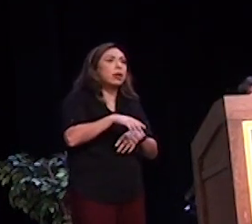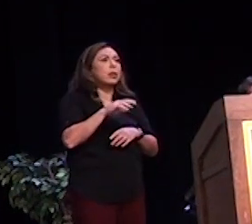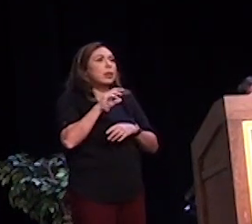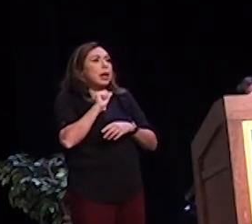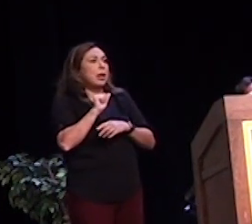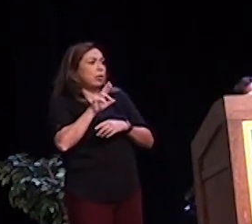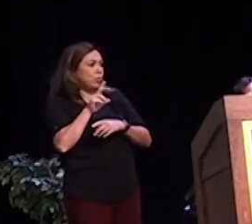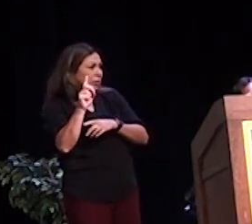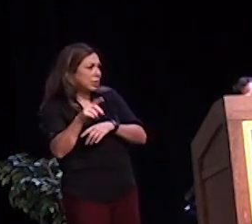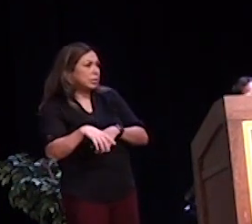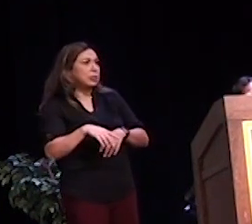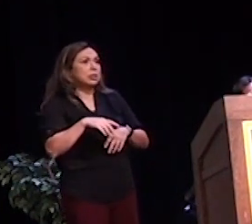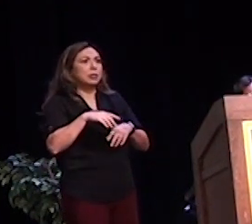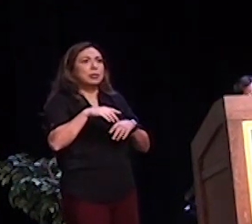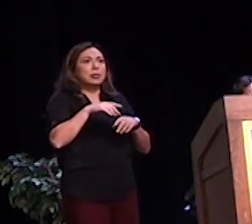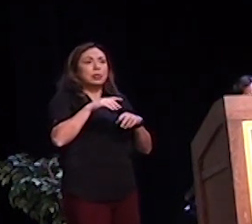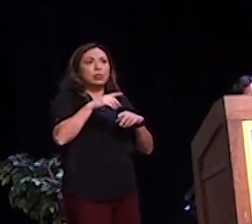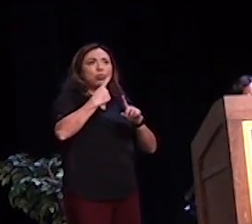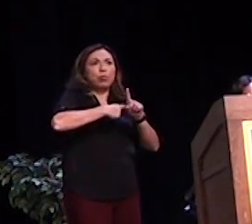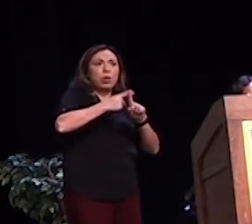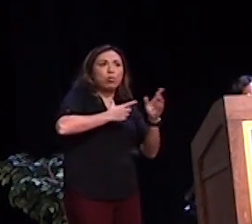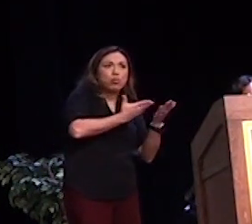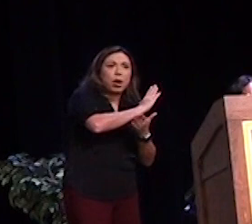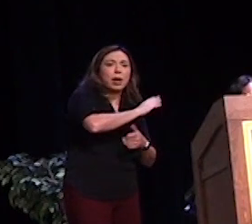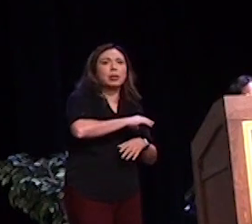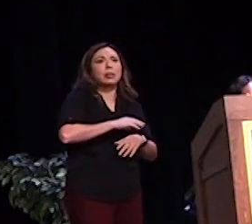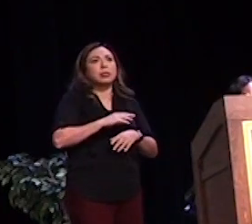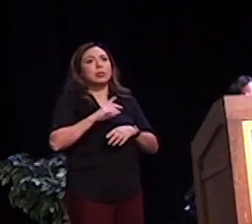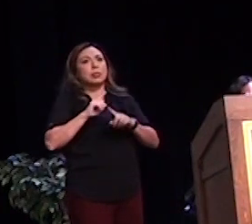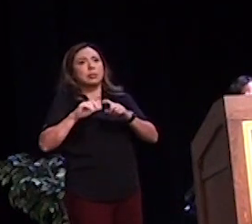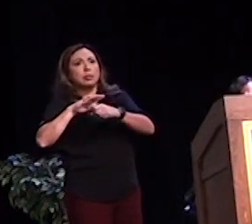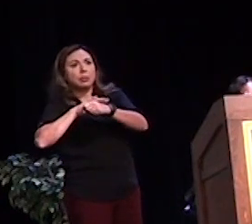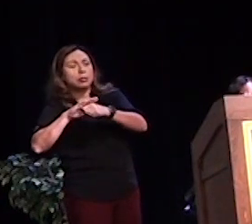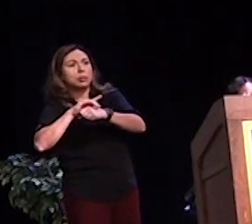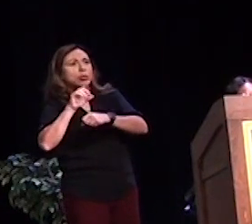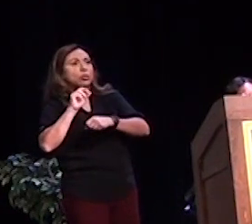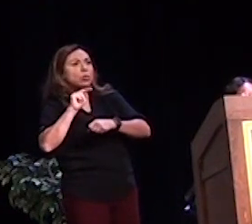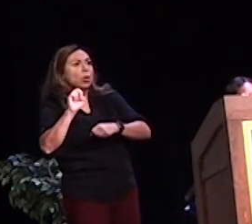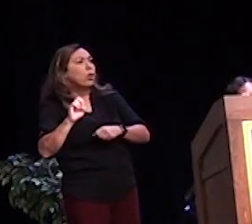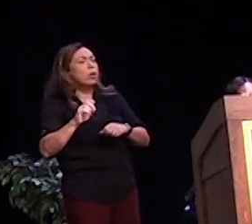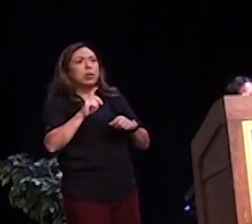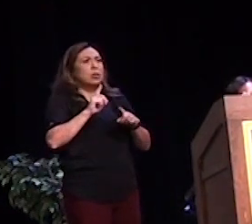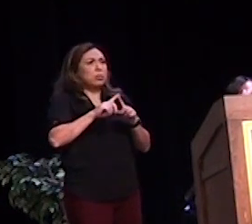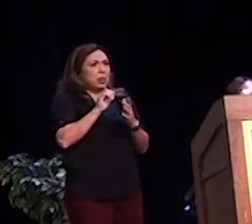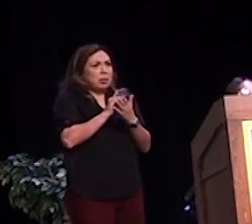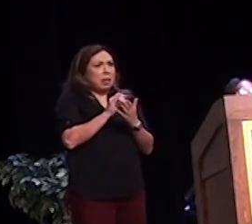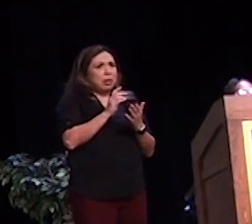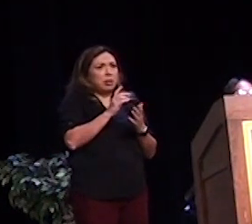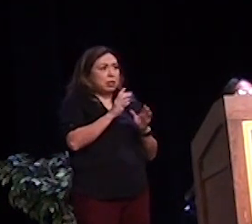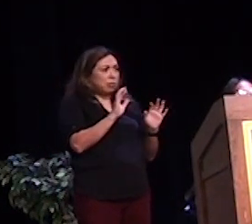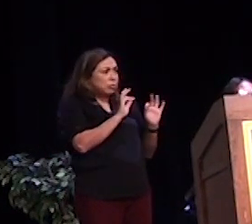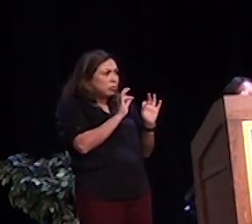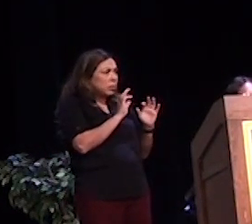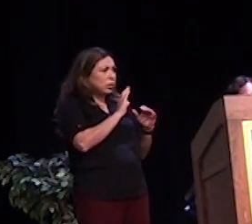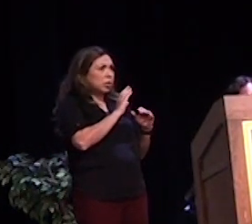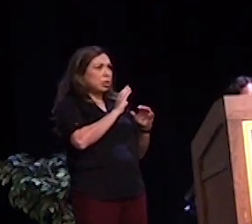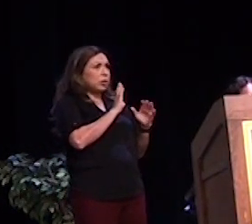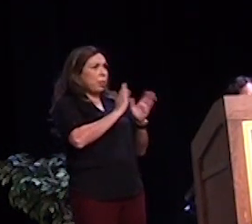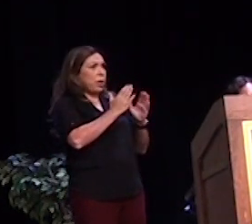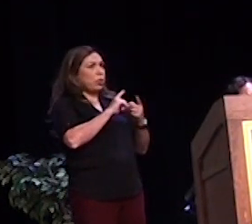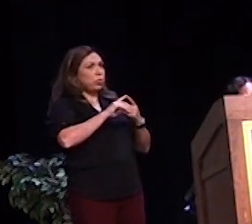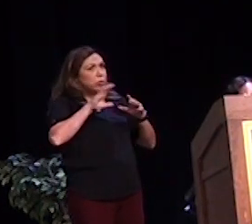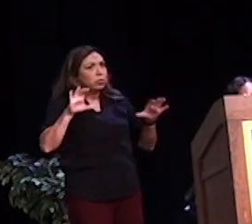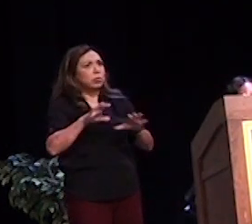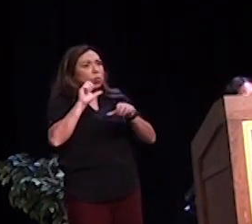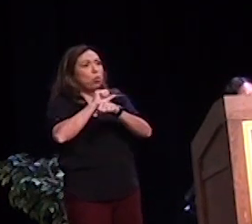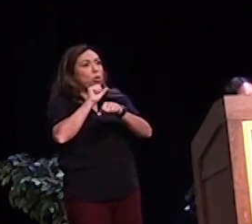dwellings, renter rights, the promised donors, just to name a few. This is only a small fraction of the work that's being done